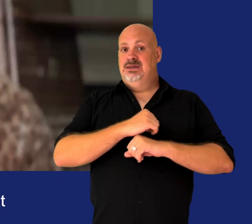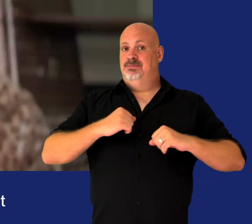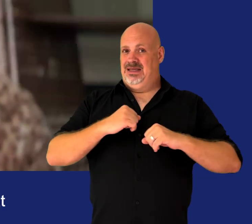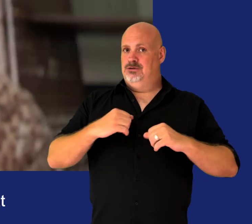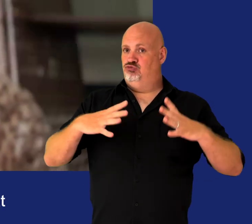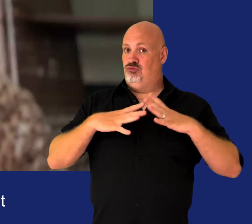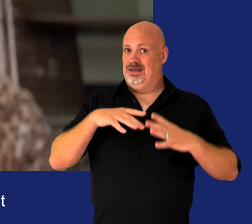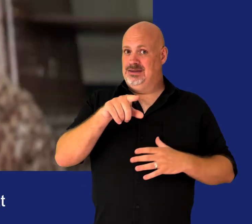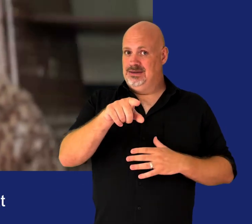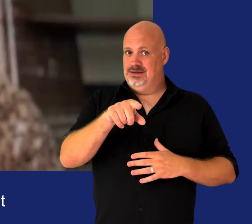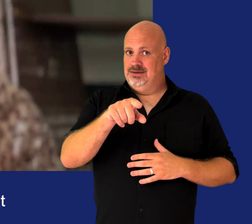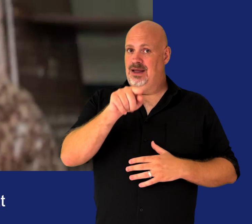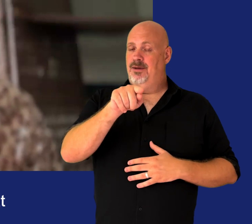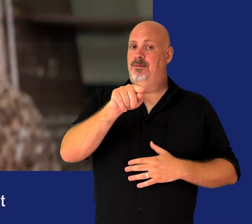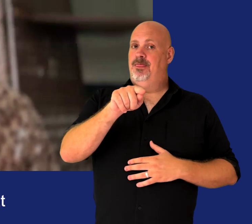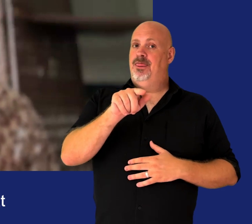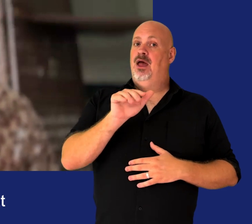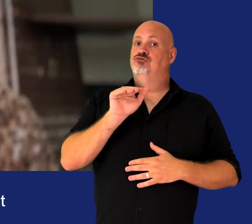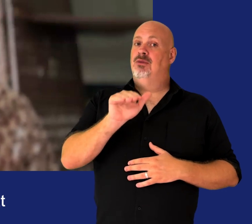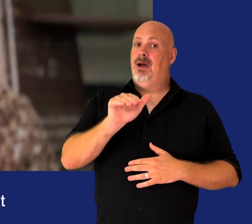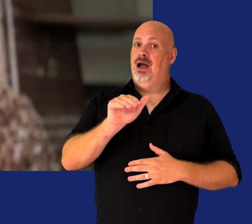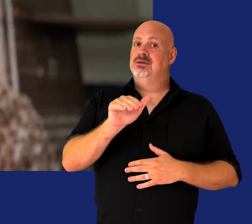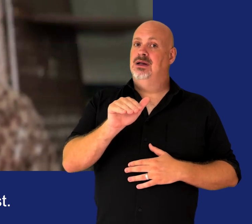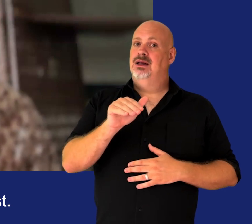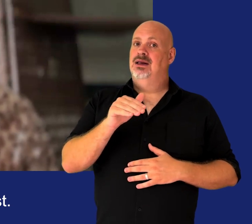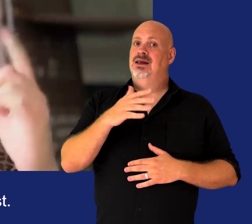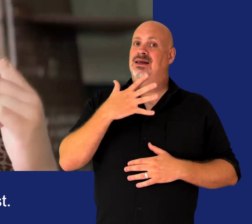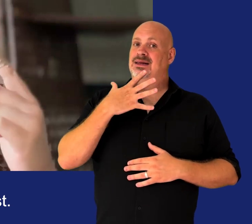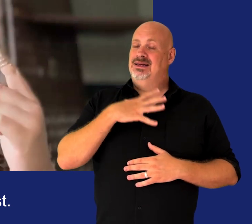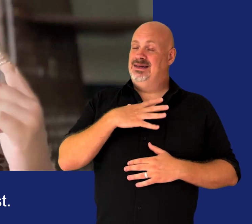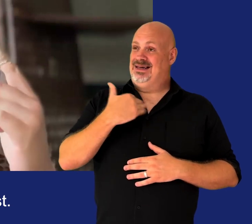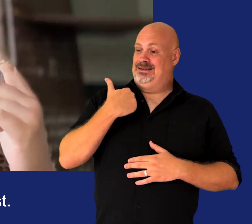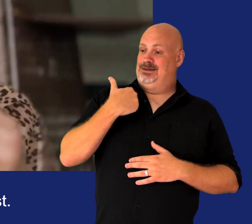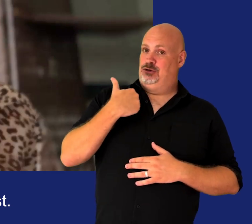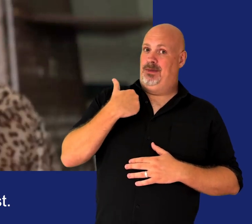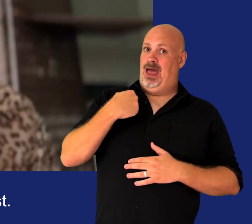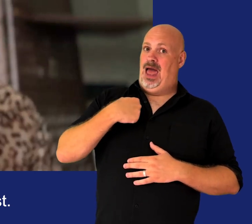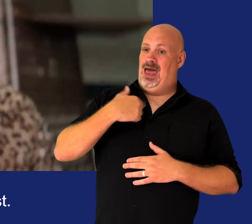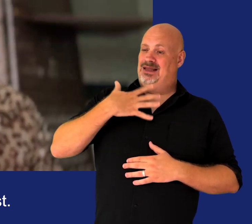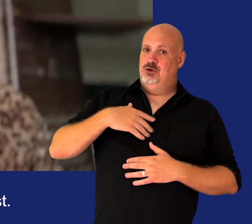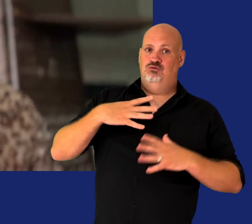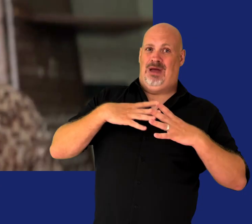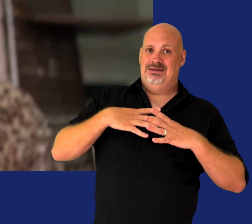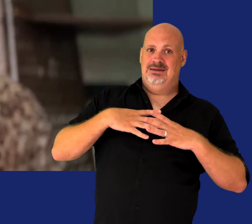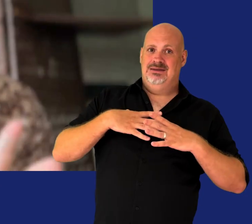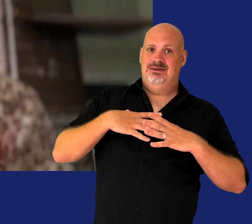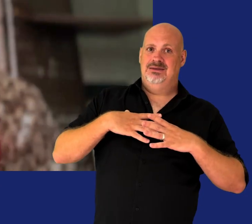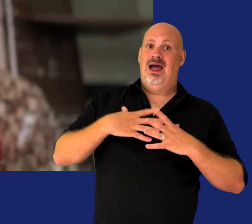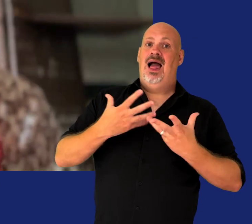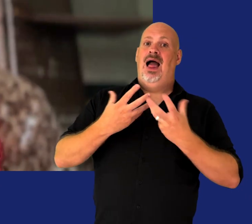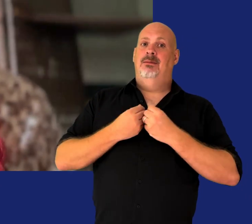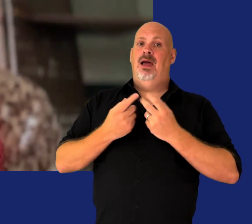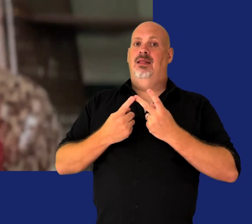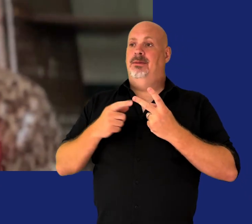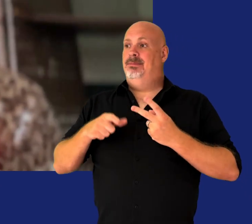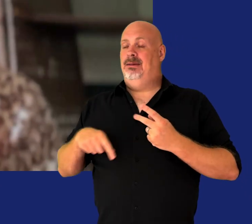Space to rest. And the reminder that maybe I need to check in with myself to rest. And that often helps